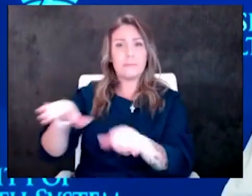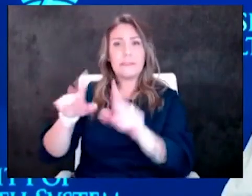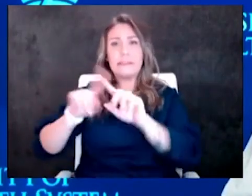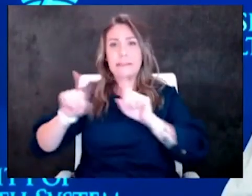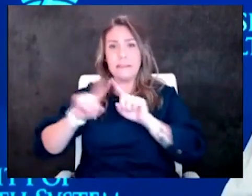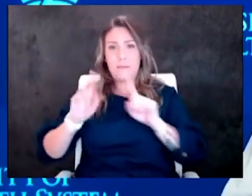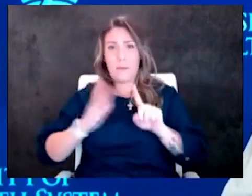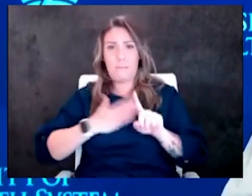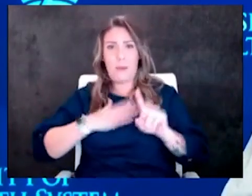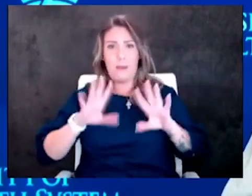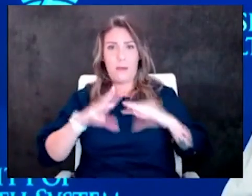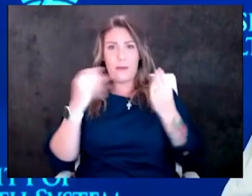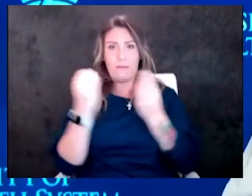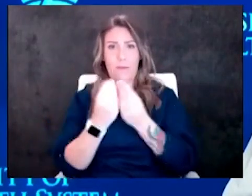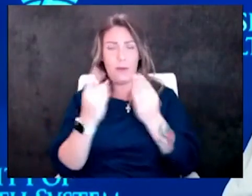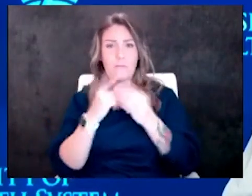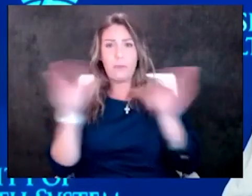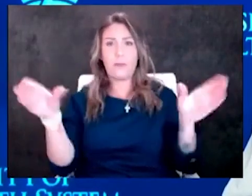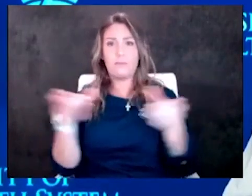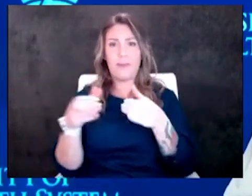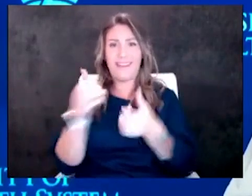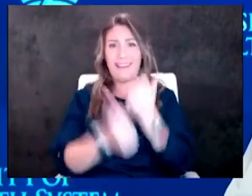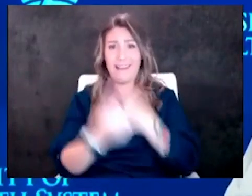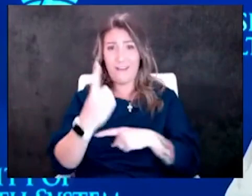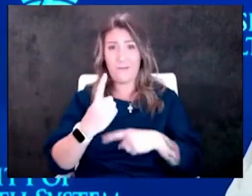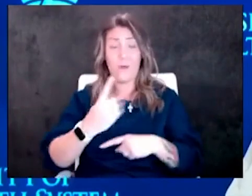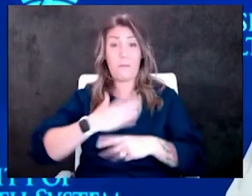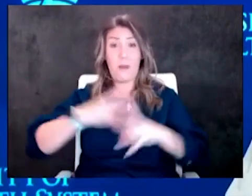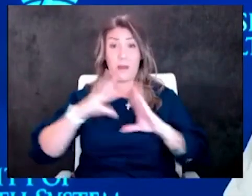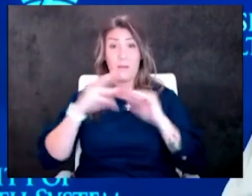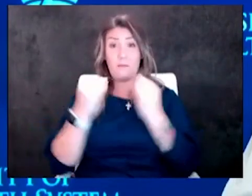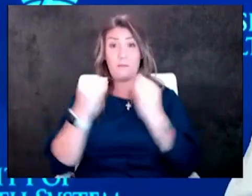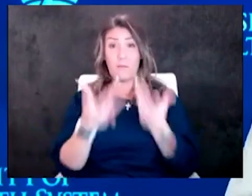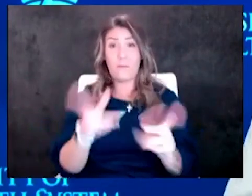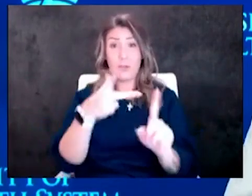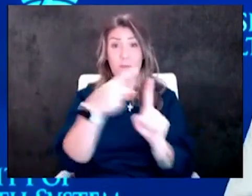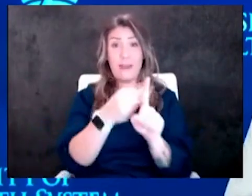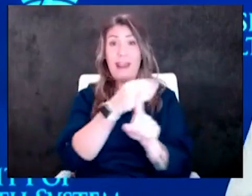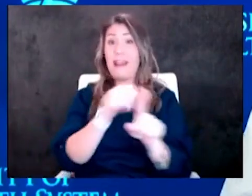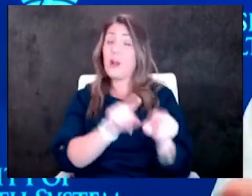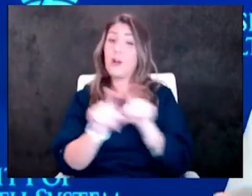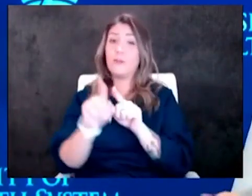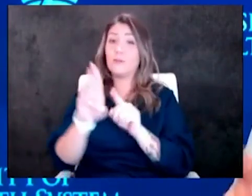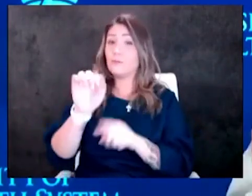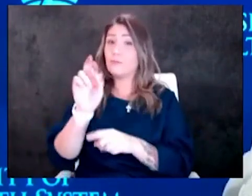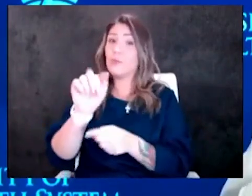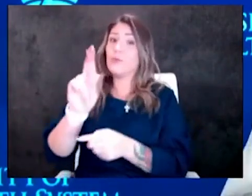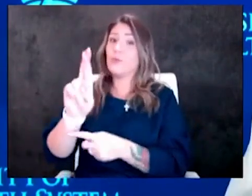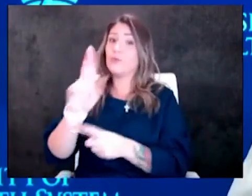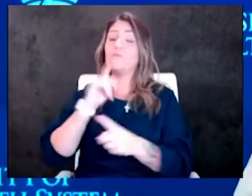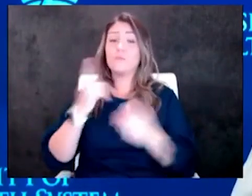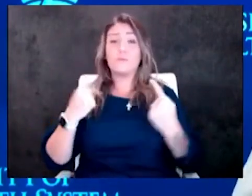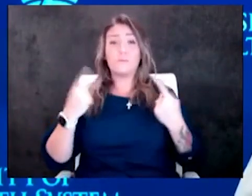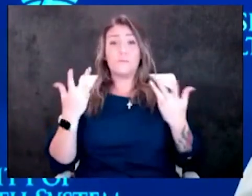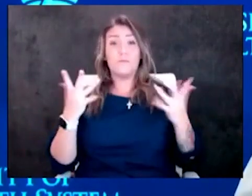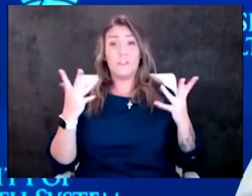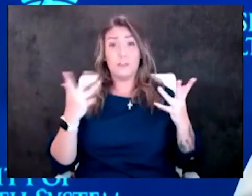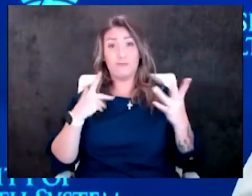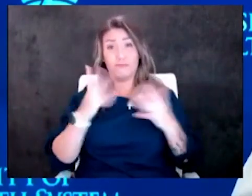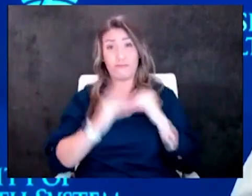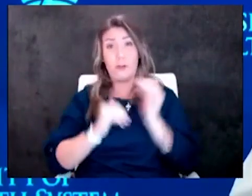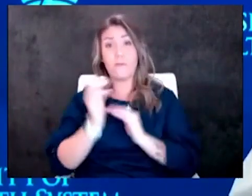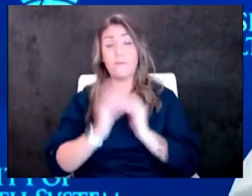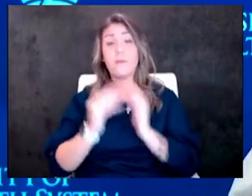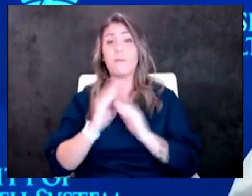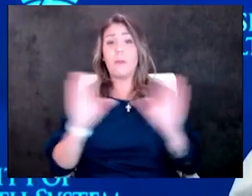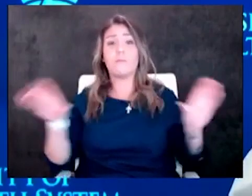family who's going to be at that gathering has been vaccinated and has already had their booster. So we're really comfortable doing that. That's been our bubble for holidays since